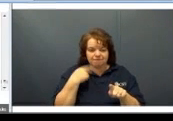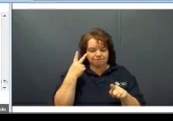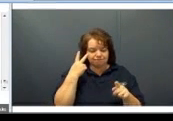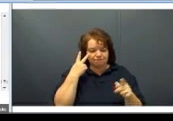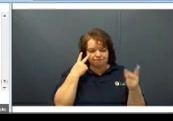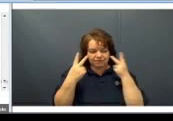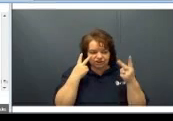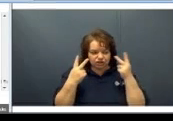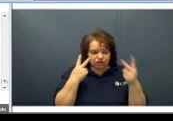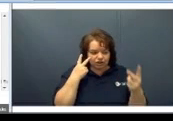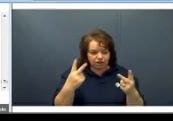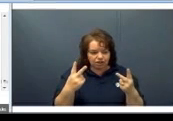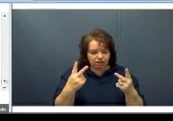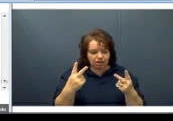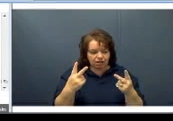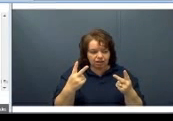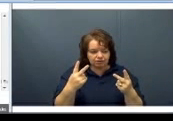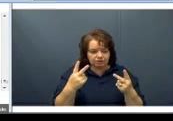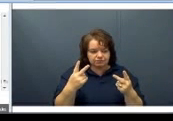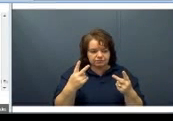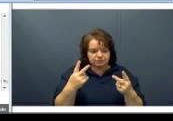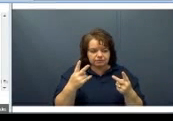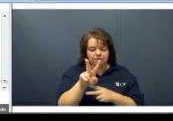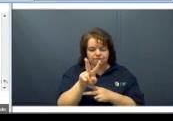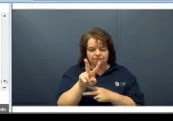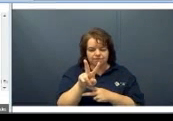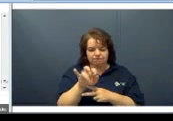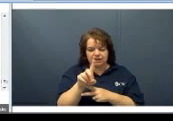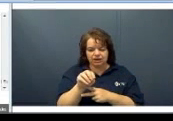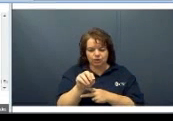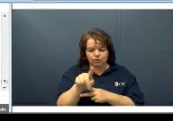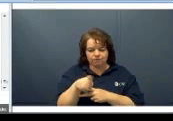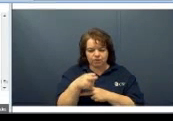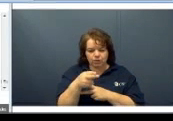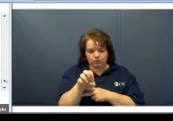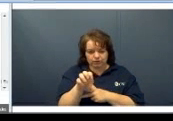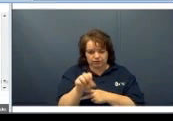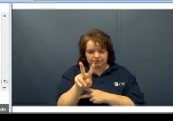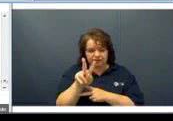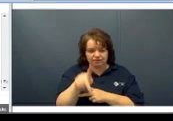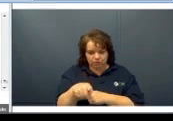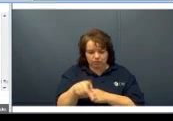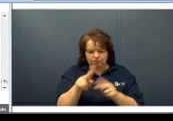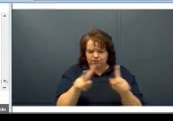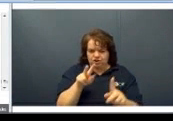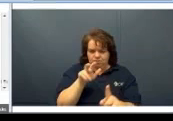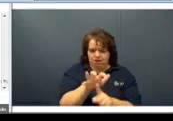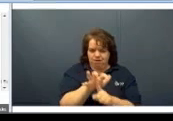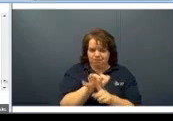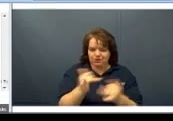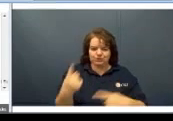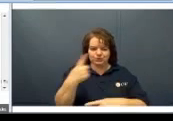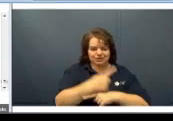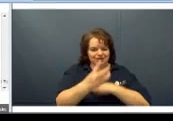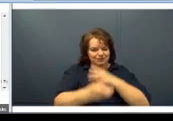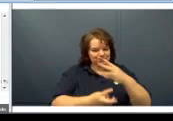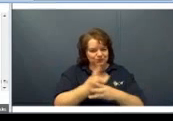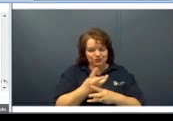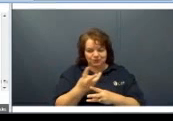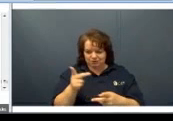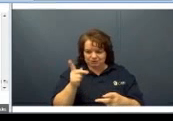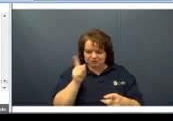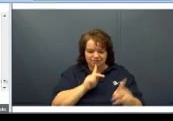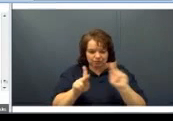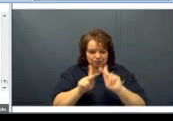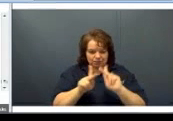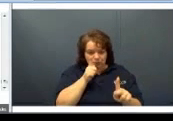And then there's also video phones, and this is a very popular type of device in today's world